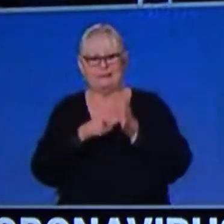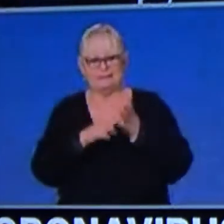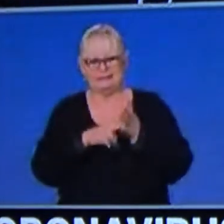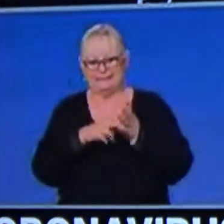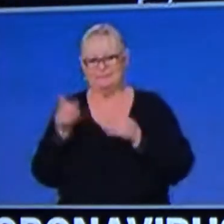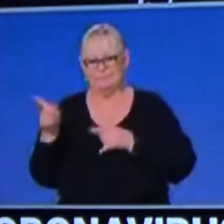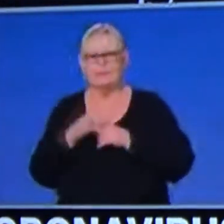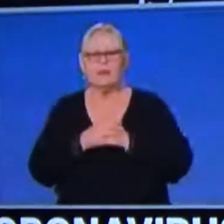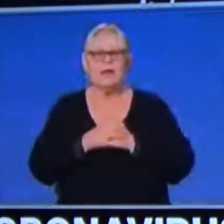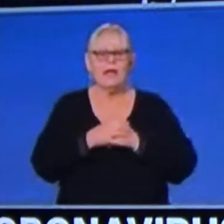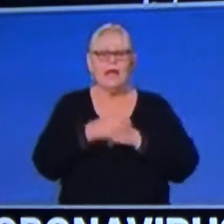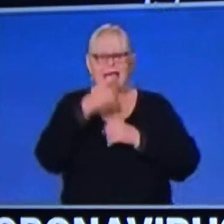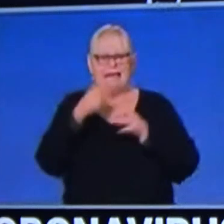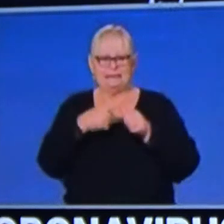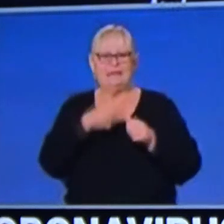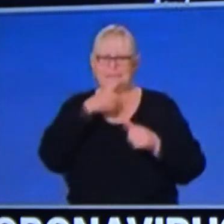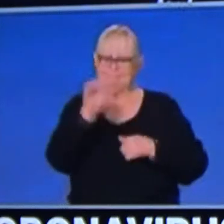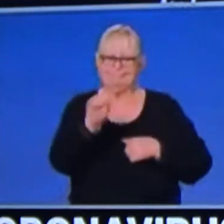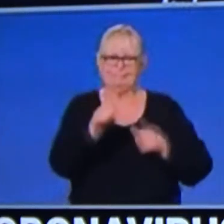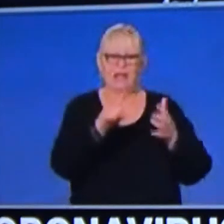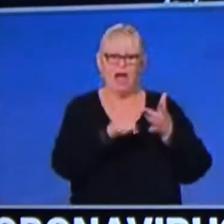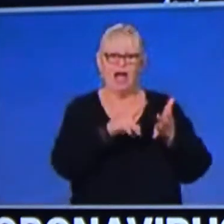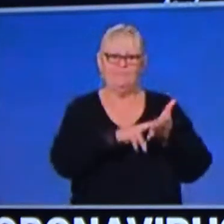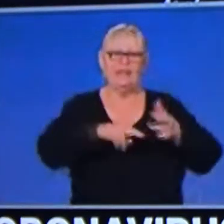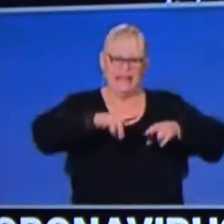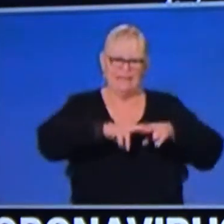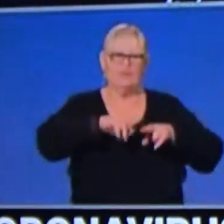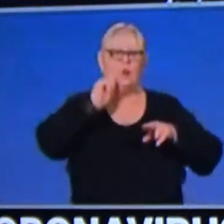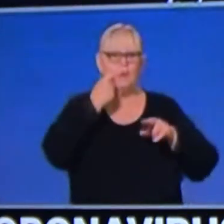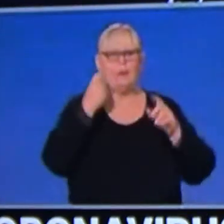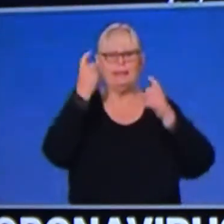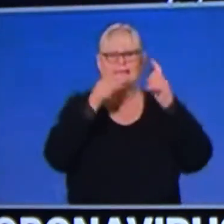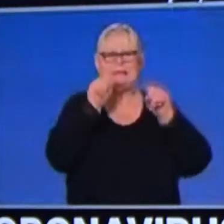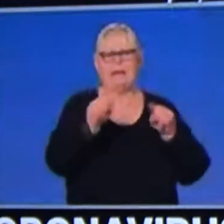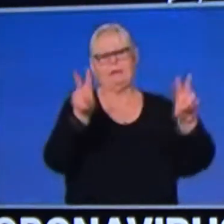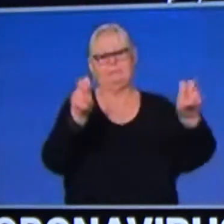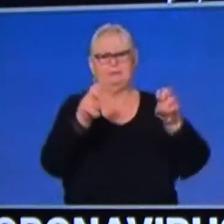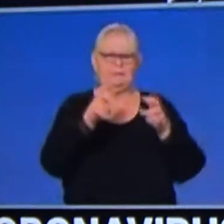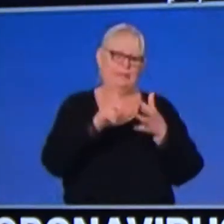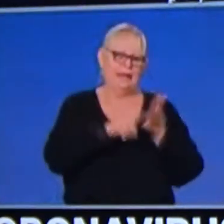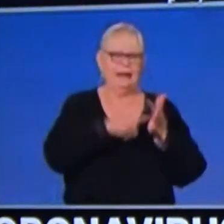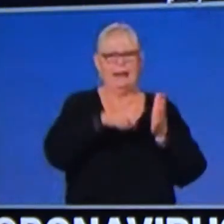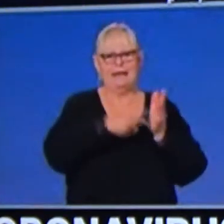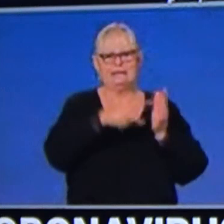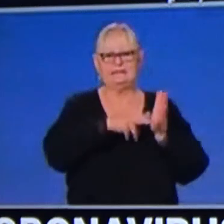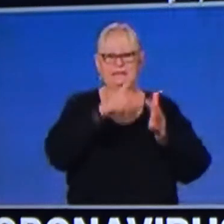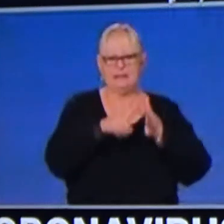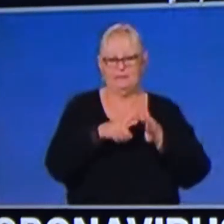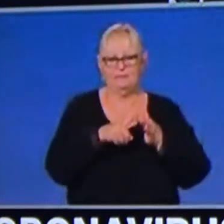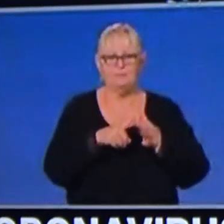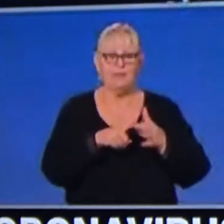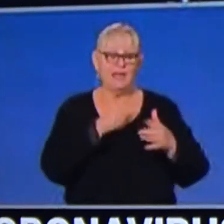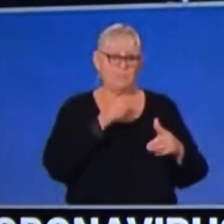think IVF is definitely something that would be considered an elective procedure and something that was